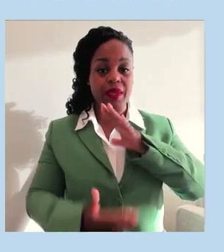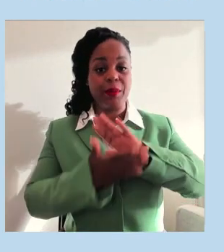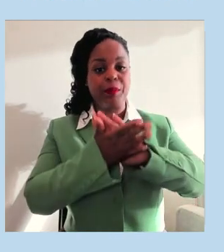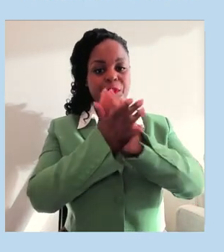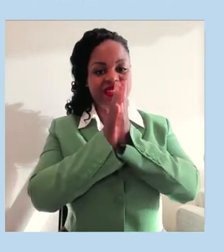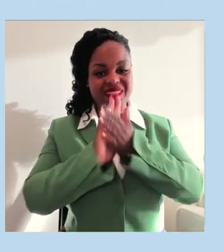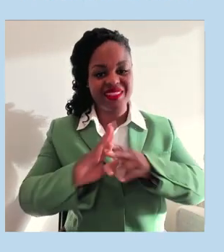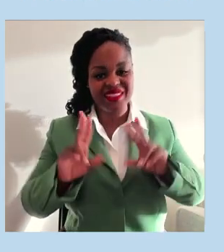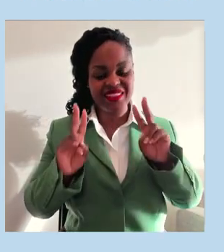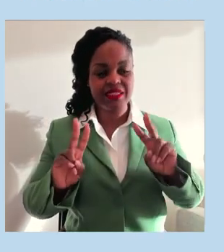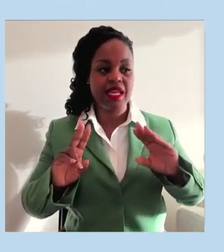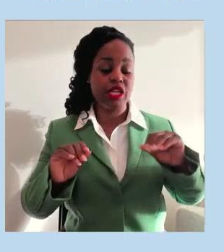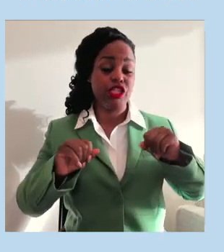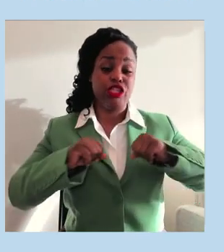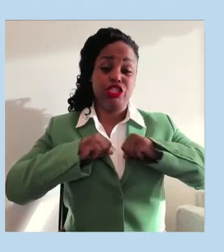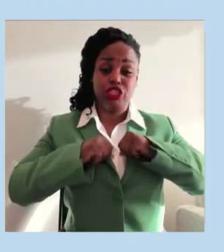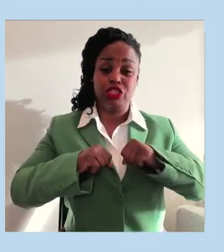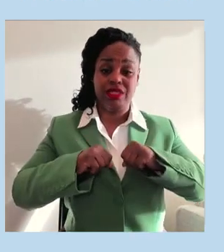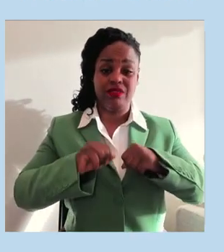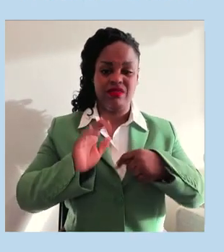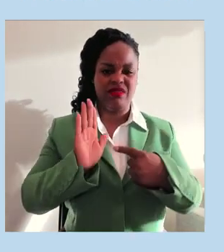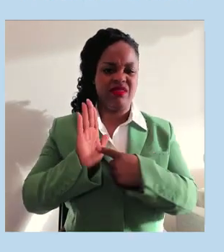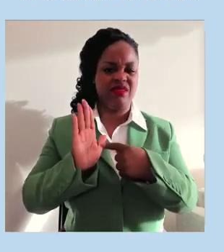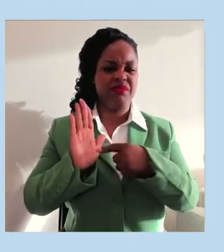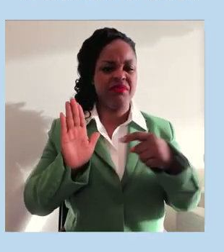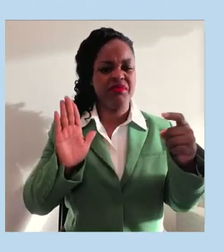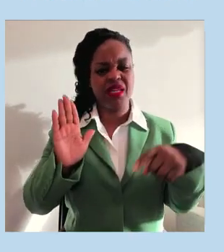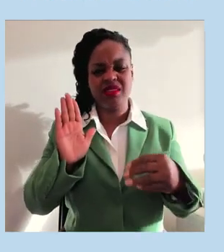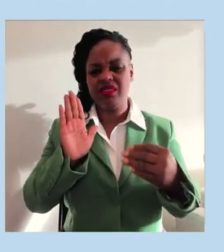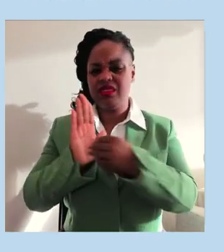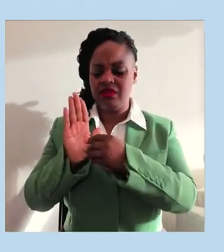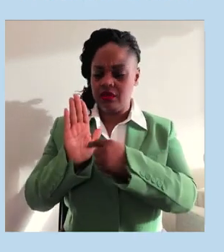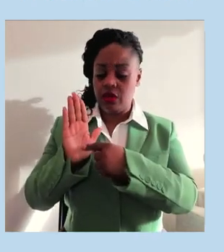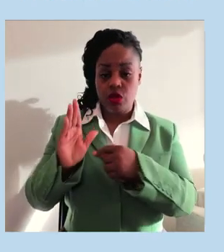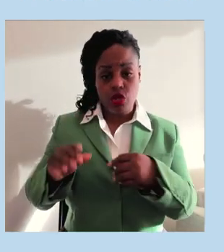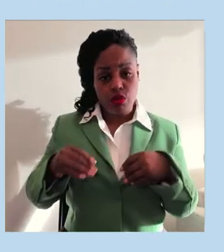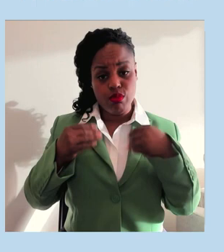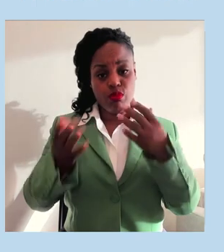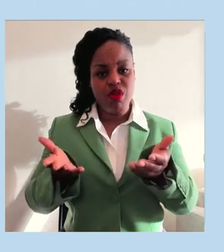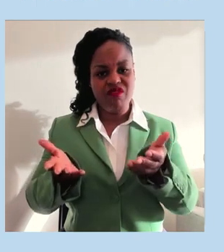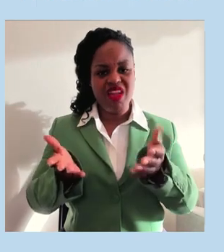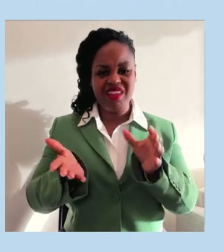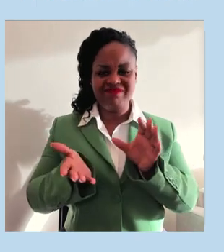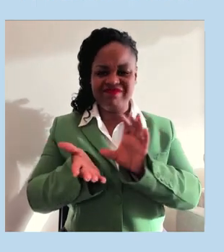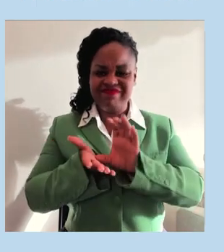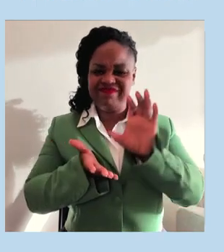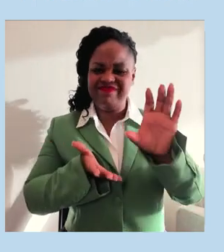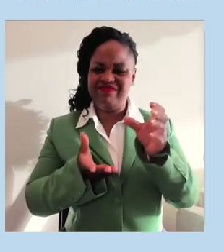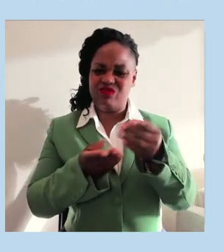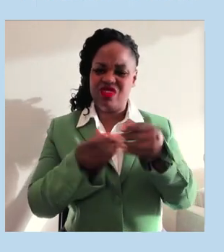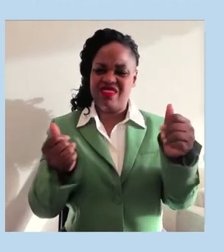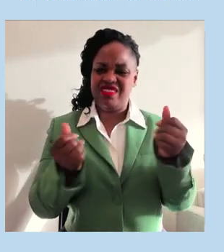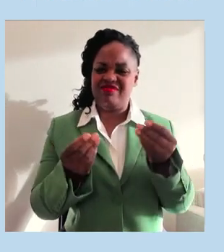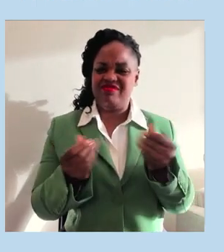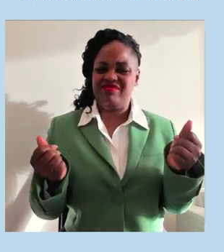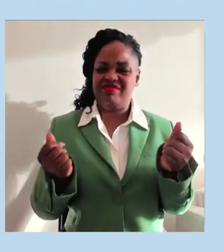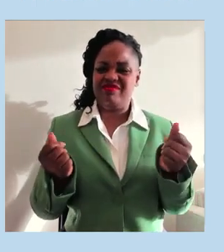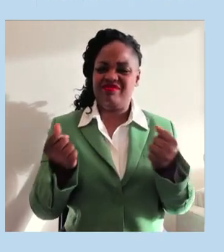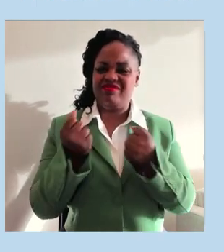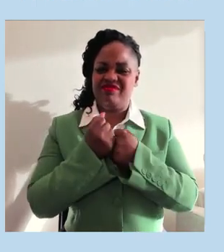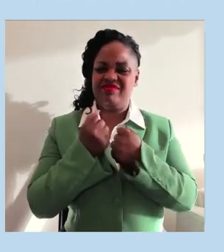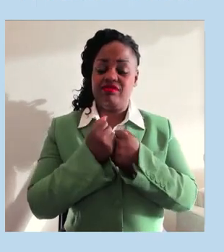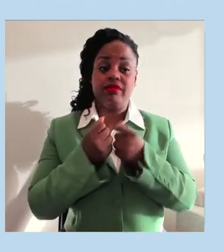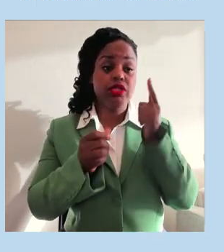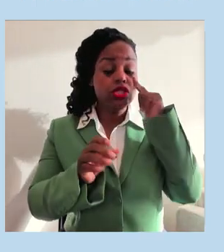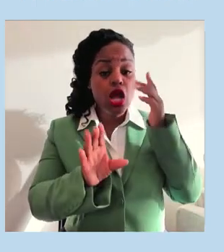must immediately provide effective relief and recovery, including by providing psychosocial support and livelihood support, and